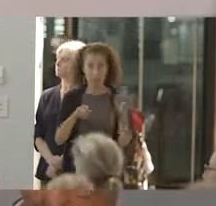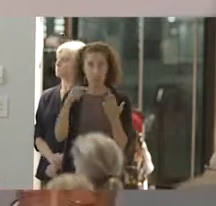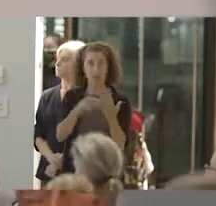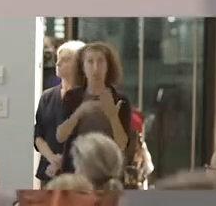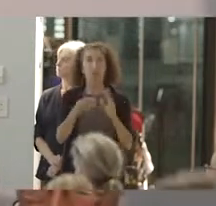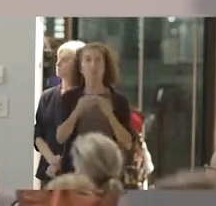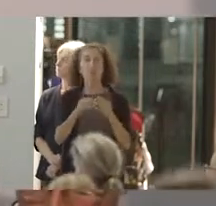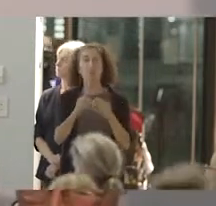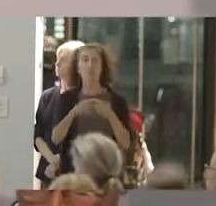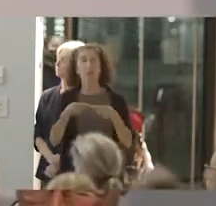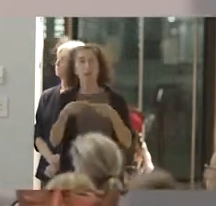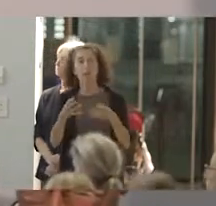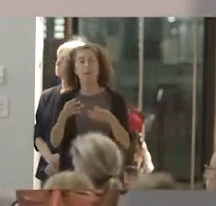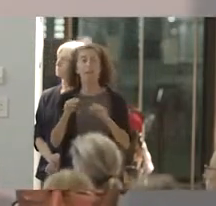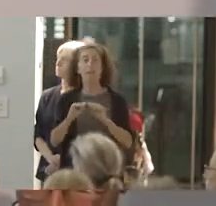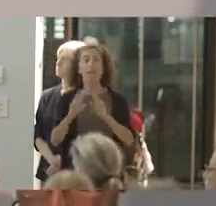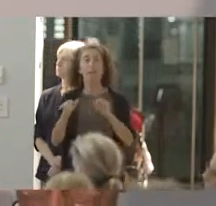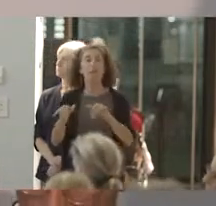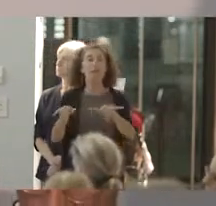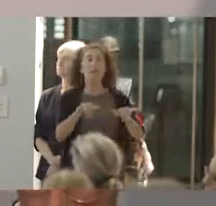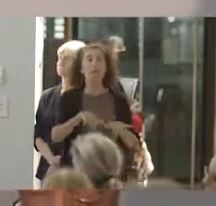best standard right now in the city.